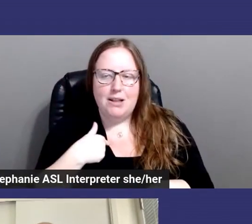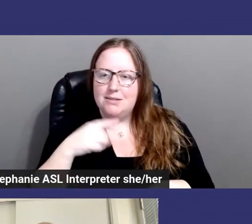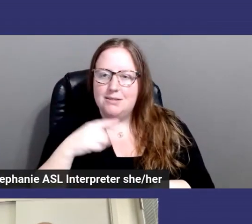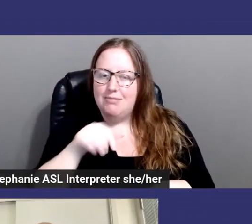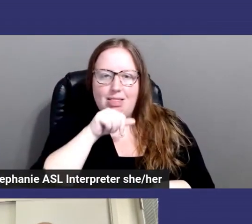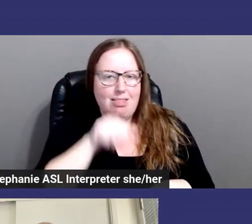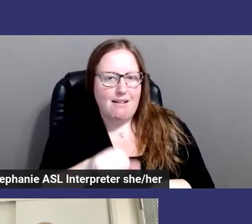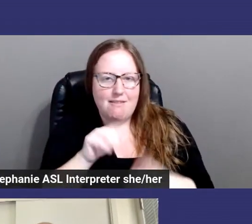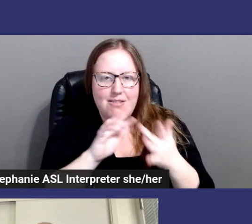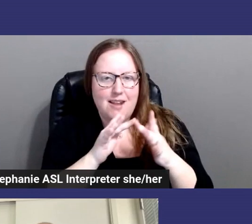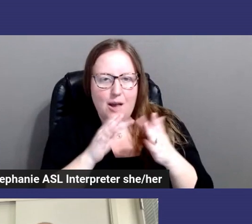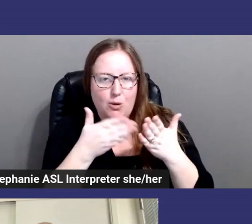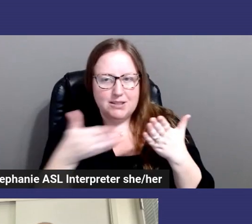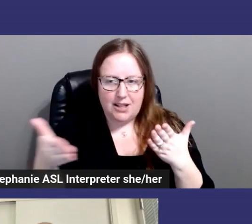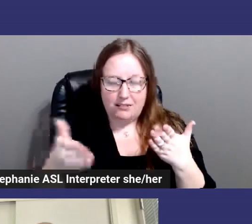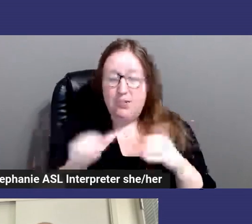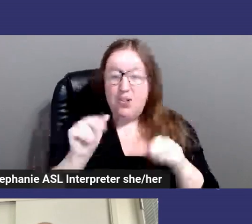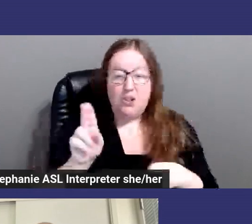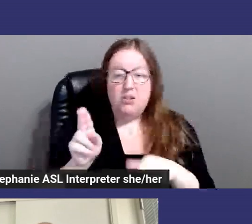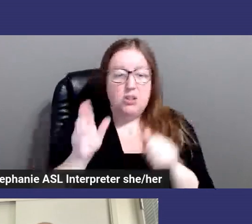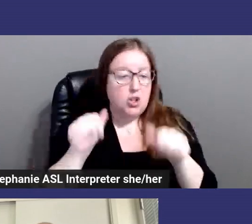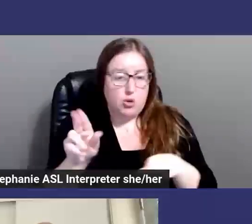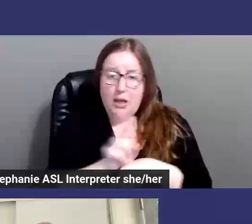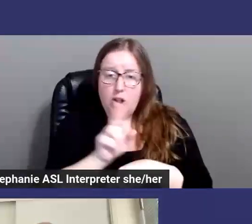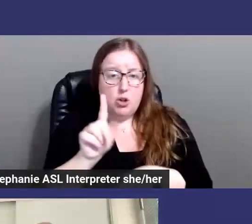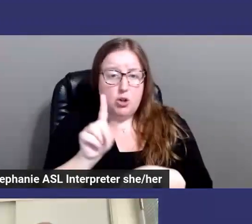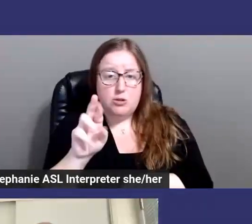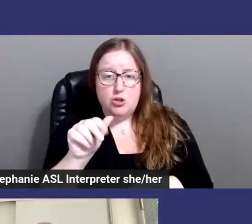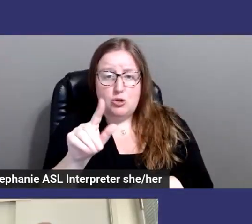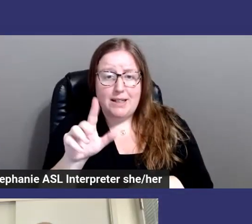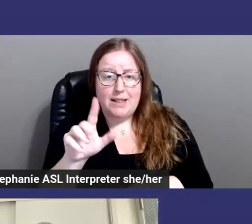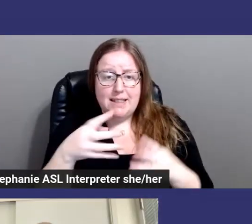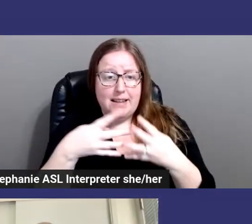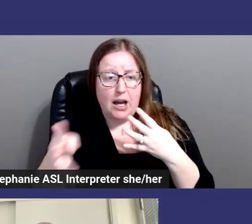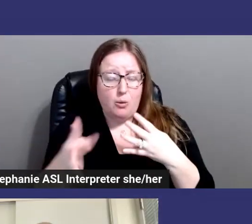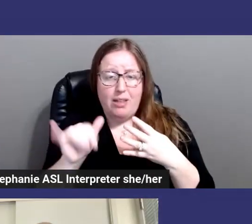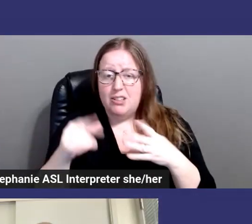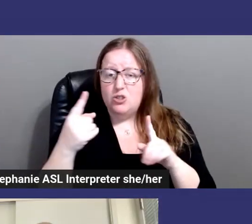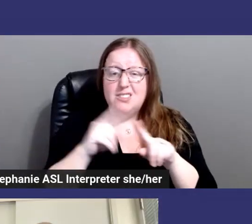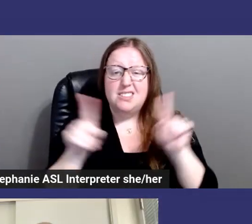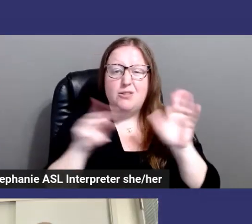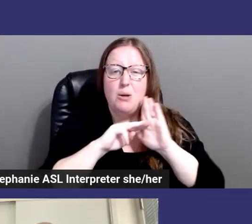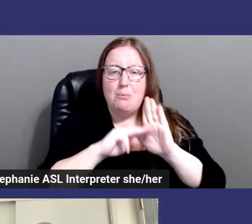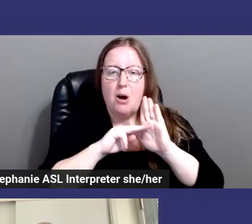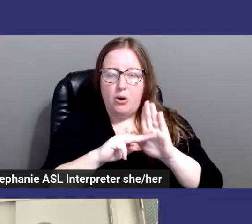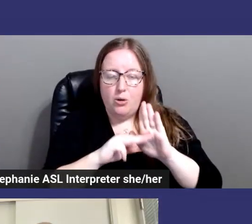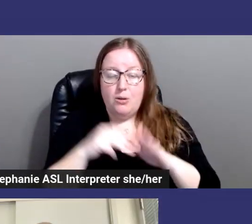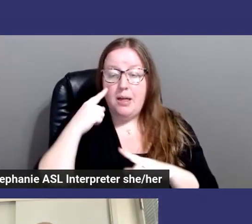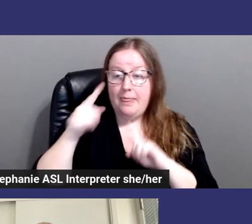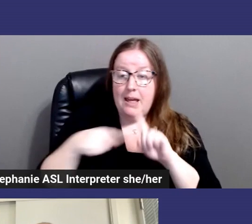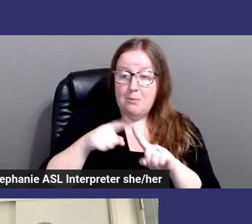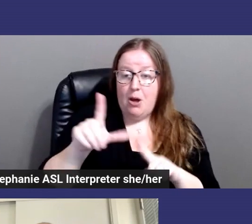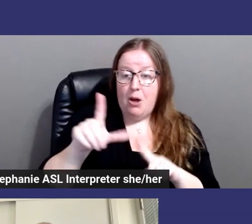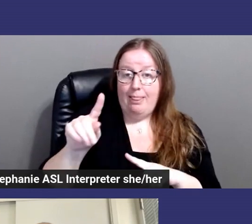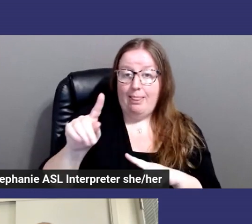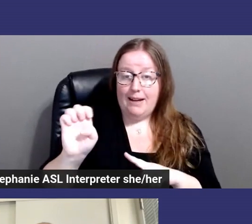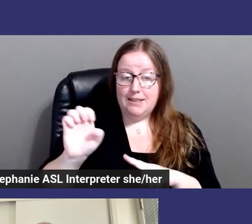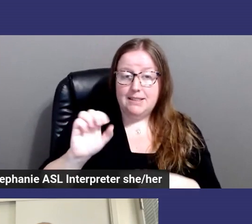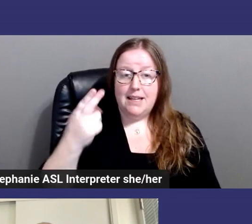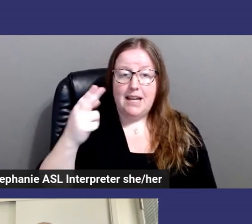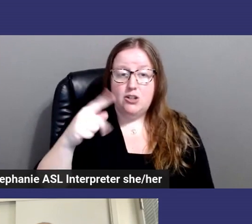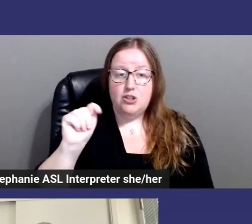stuff. You can use transit gateway. So transit gateway is just operating at a different level. If you think about Lattice, it's a